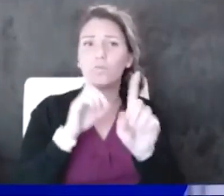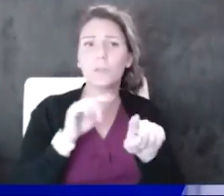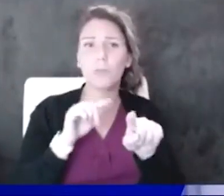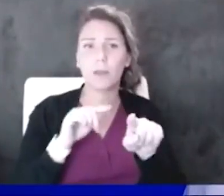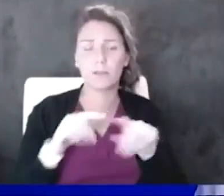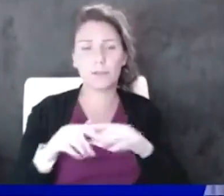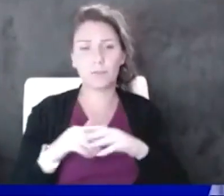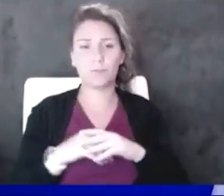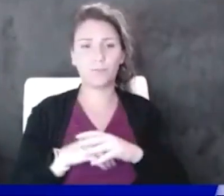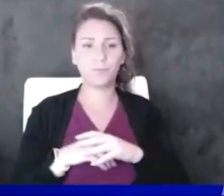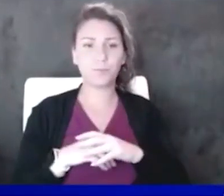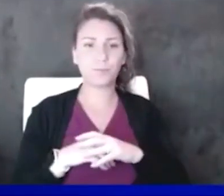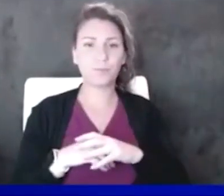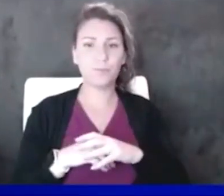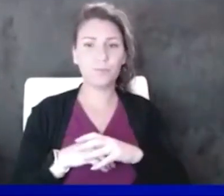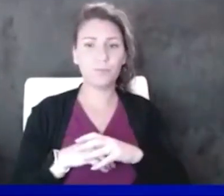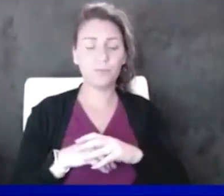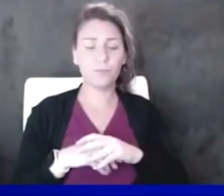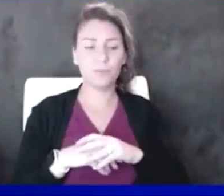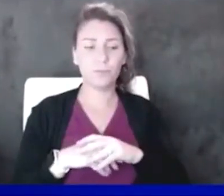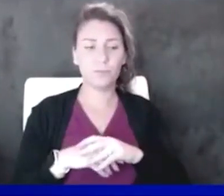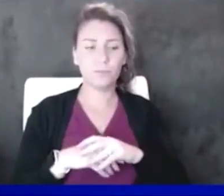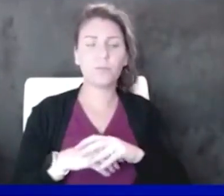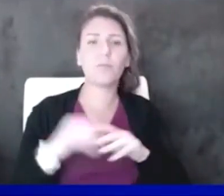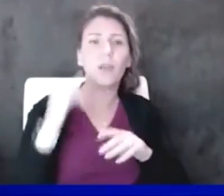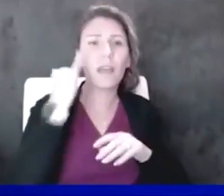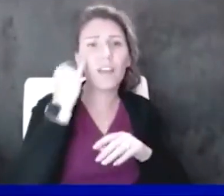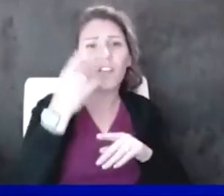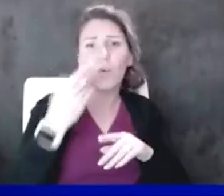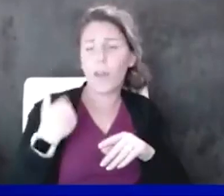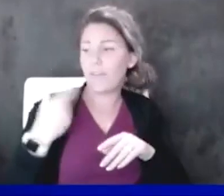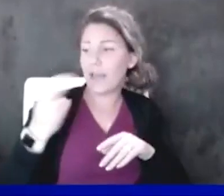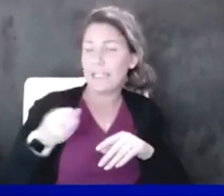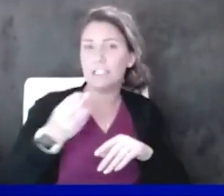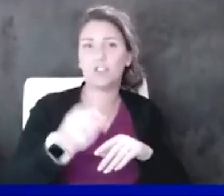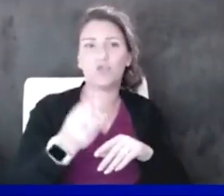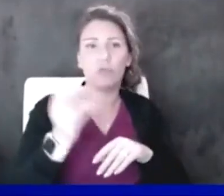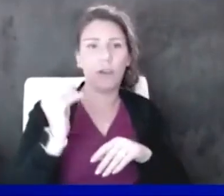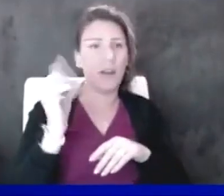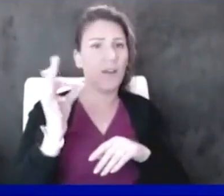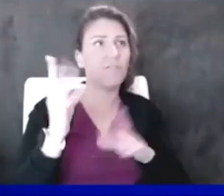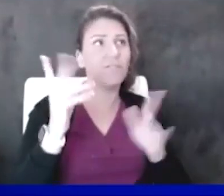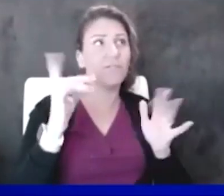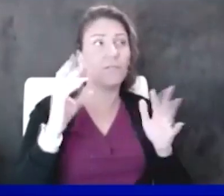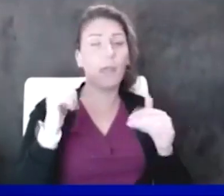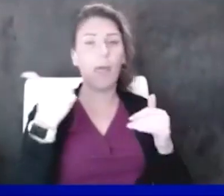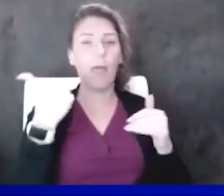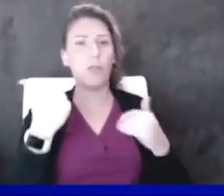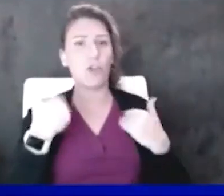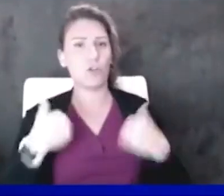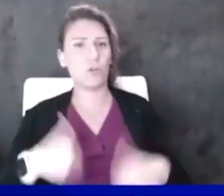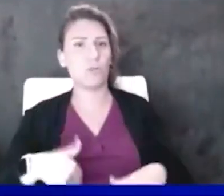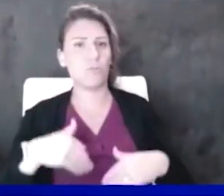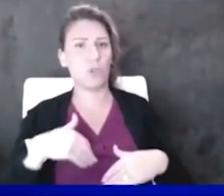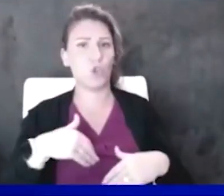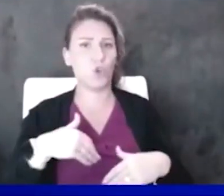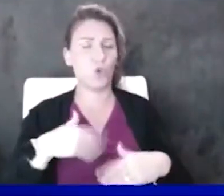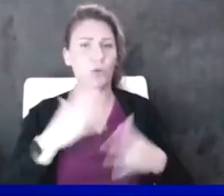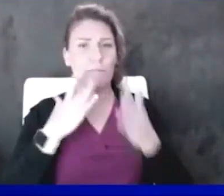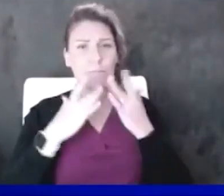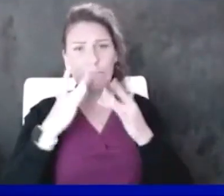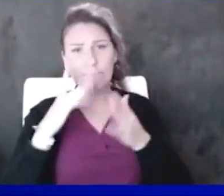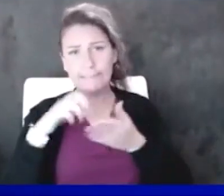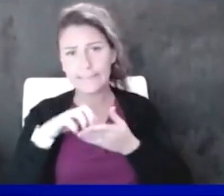So unless do you have a history of other immunodeficiency or for something for that reason? But otherwise,